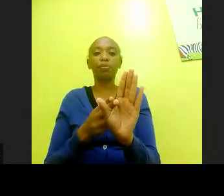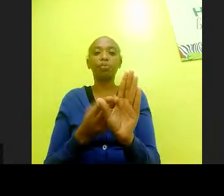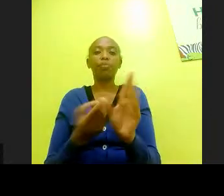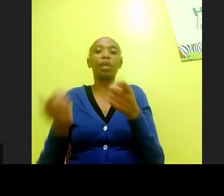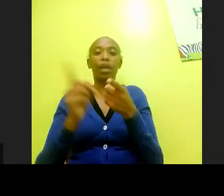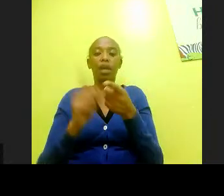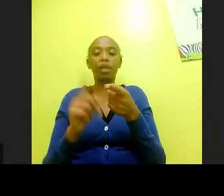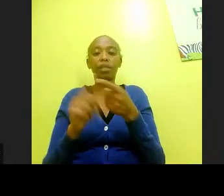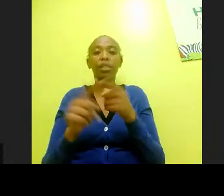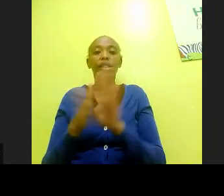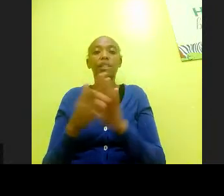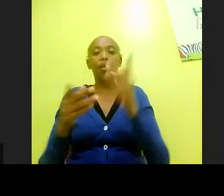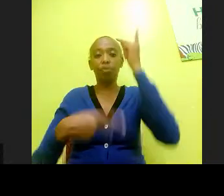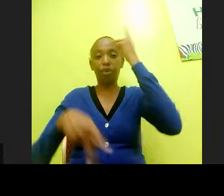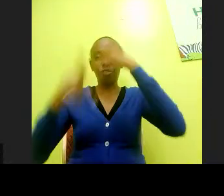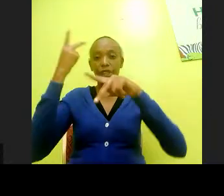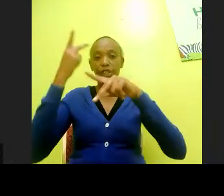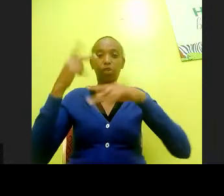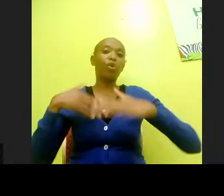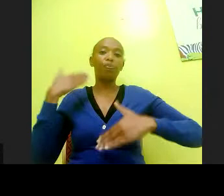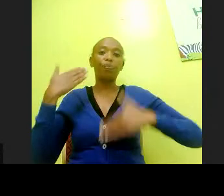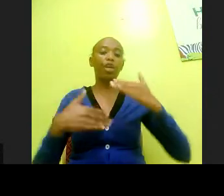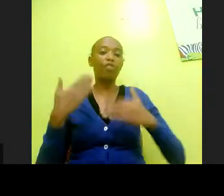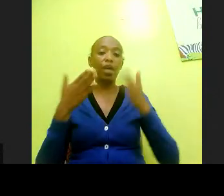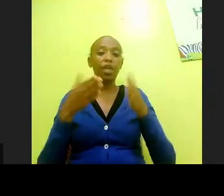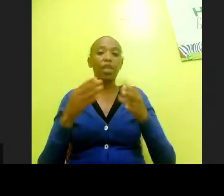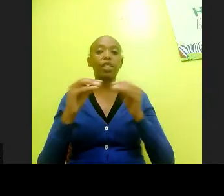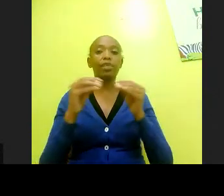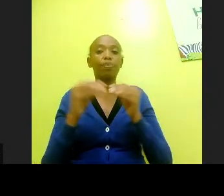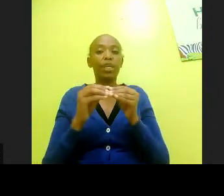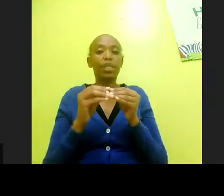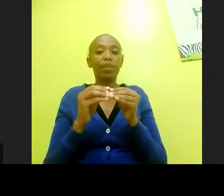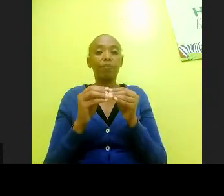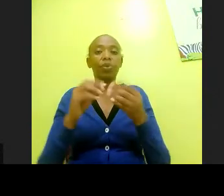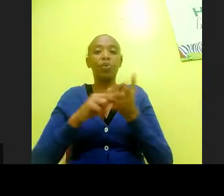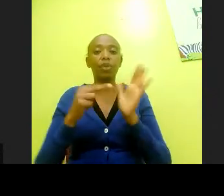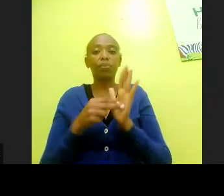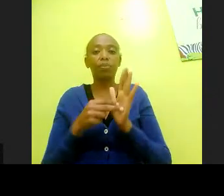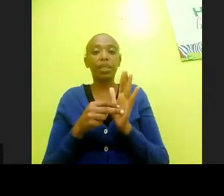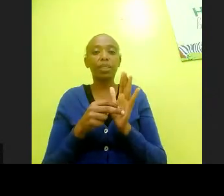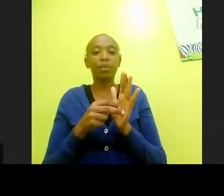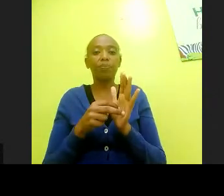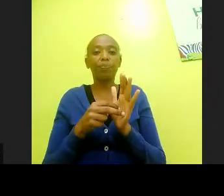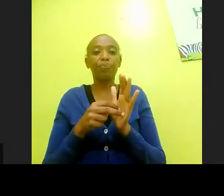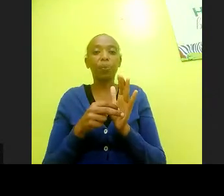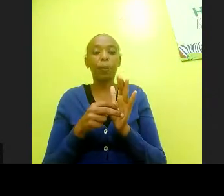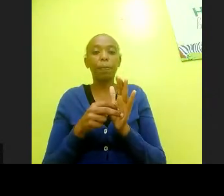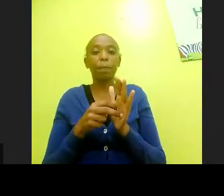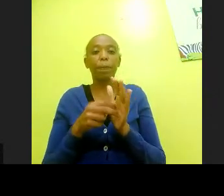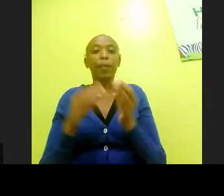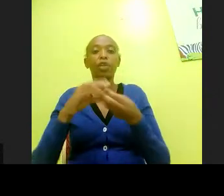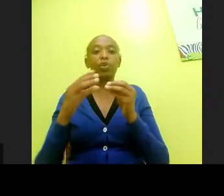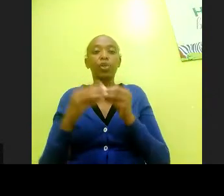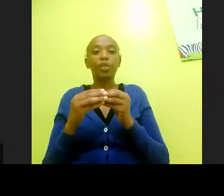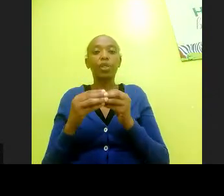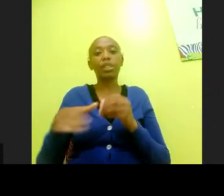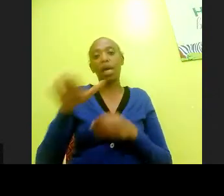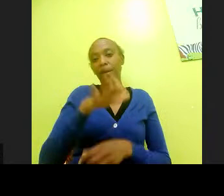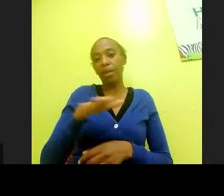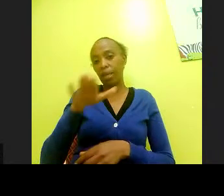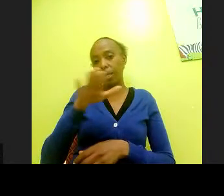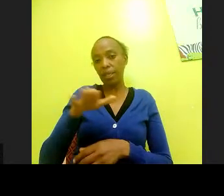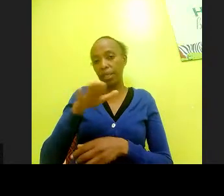and professional conduct. This meeting was meant to create a platform